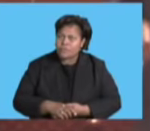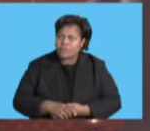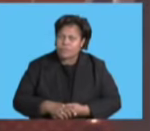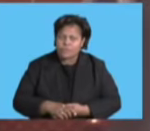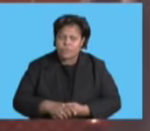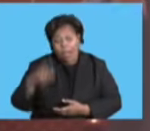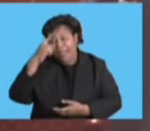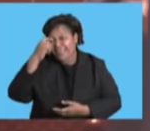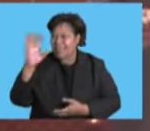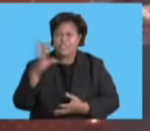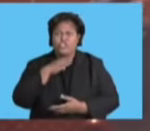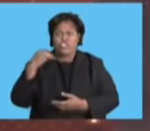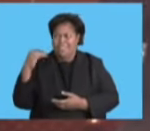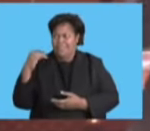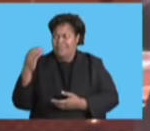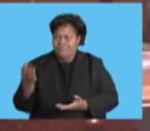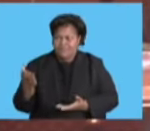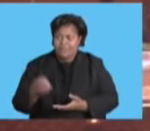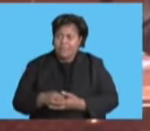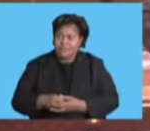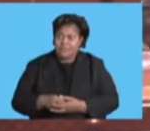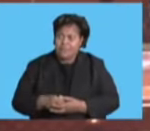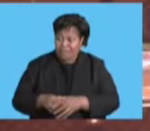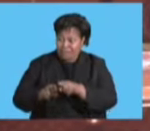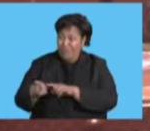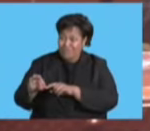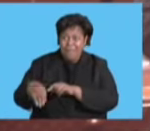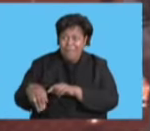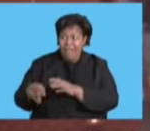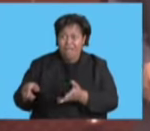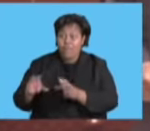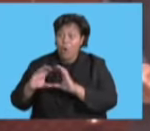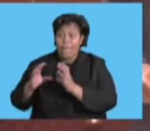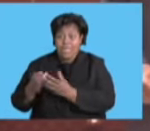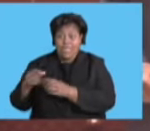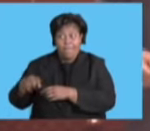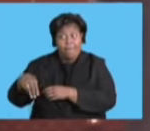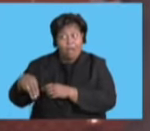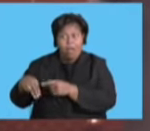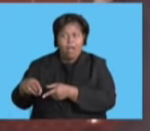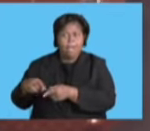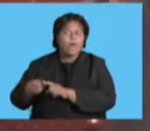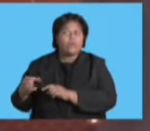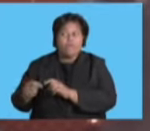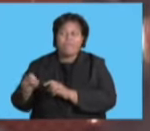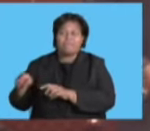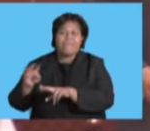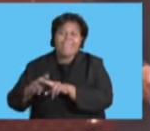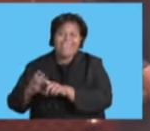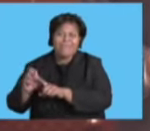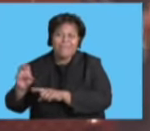Mr. Speaker, let me repeat this. The majority of the members in the committee have feathered their own